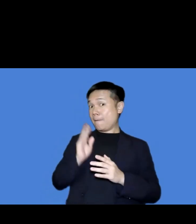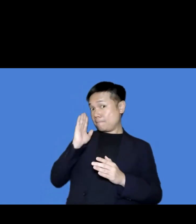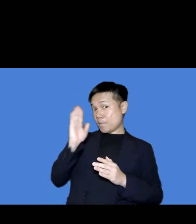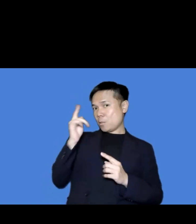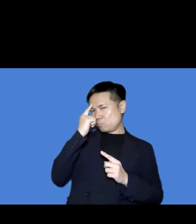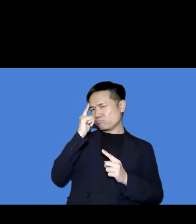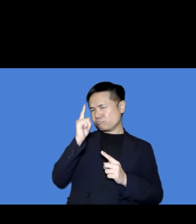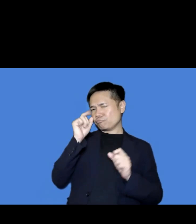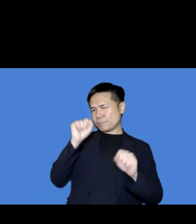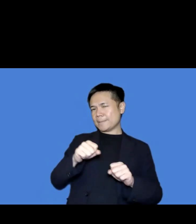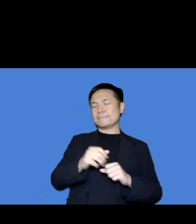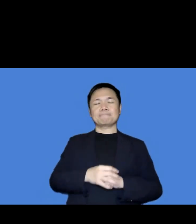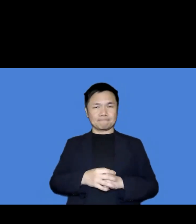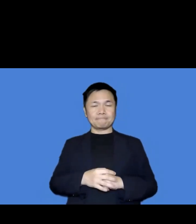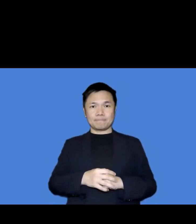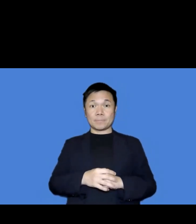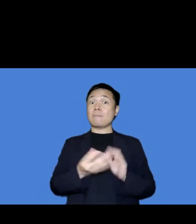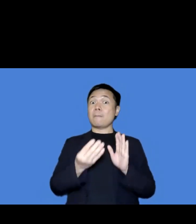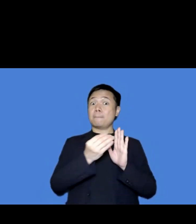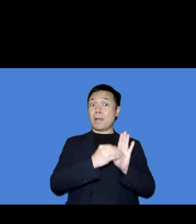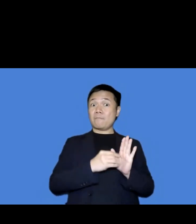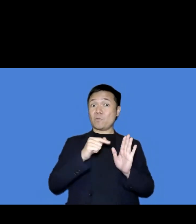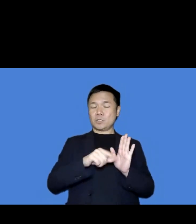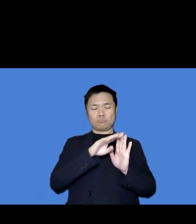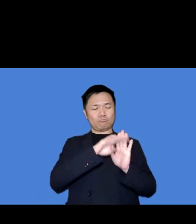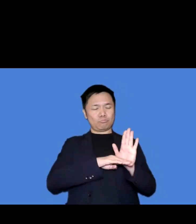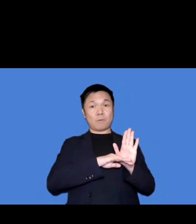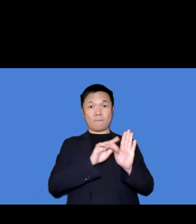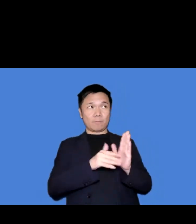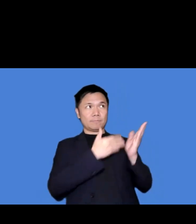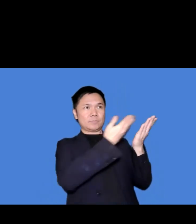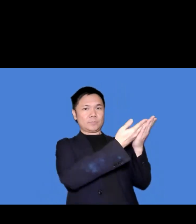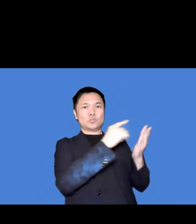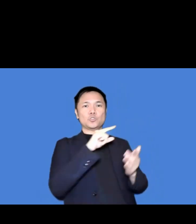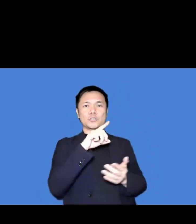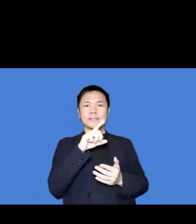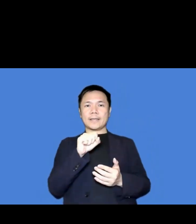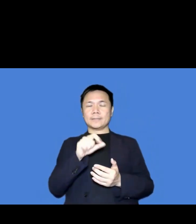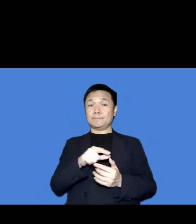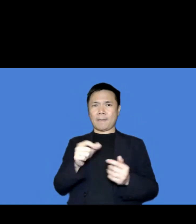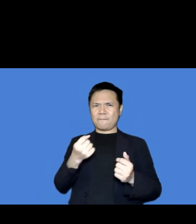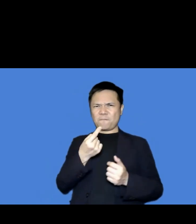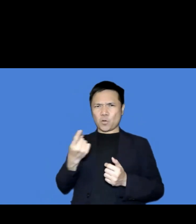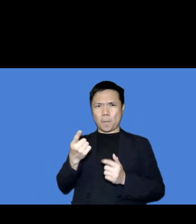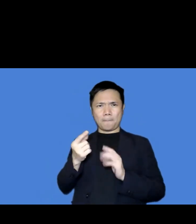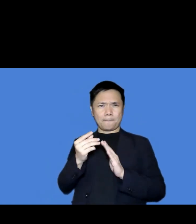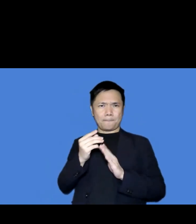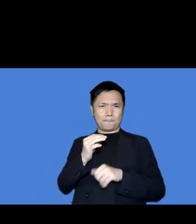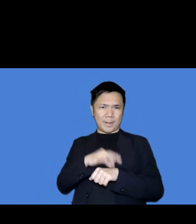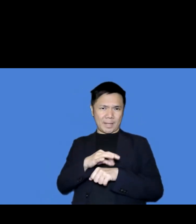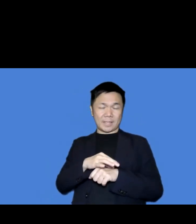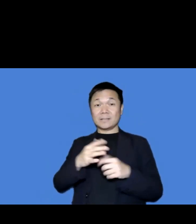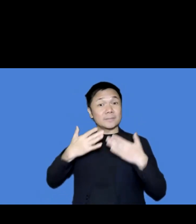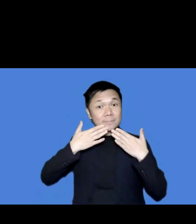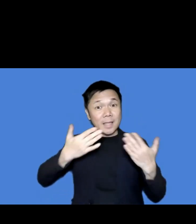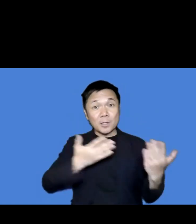definitely add to the agenda as well. I would like to take a couple of minutes to thank all of